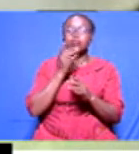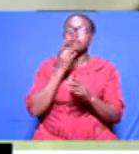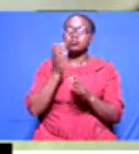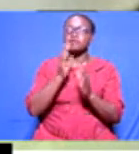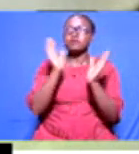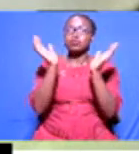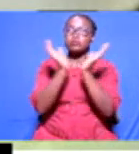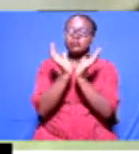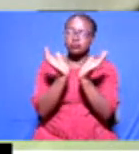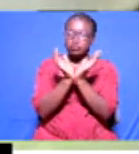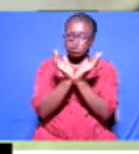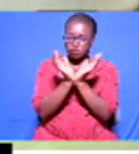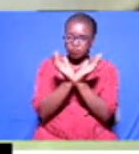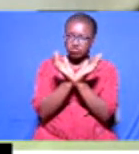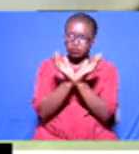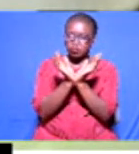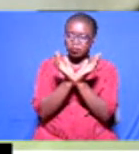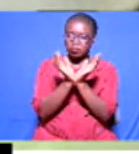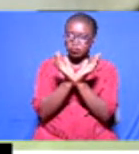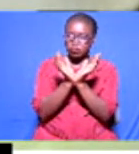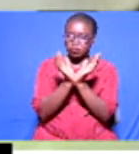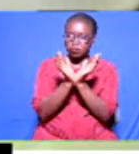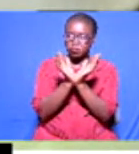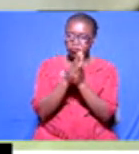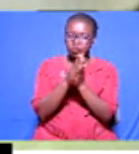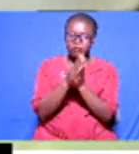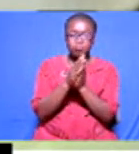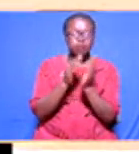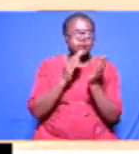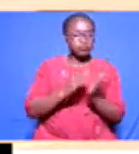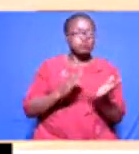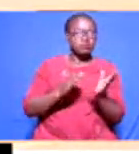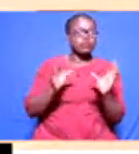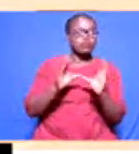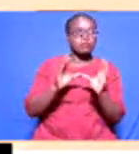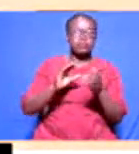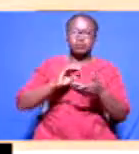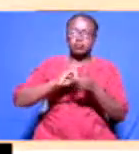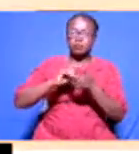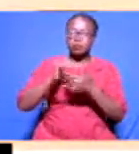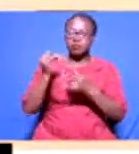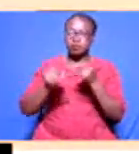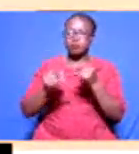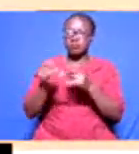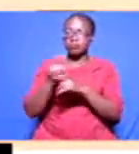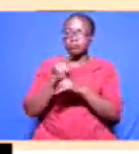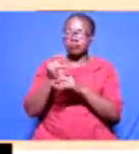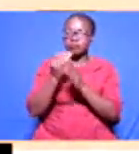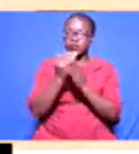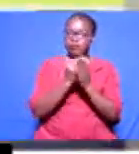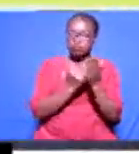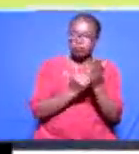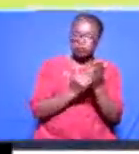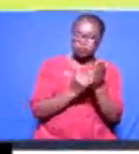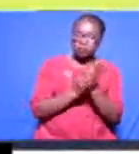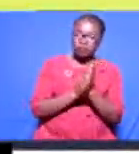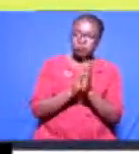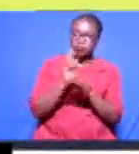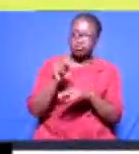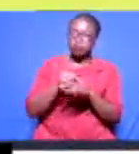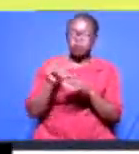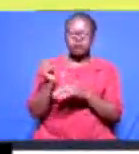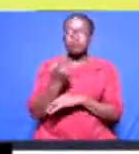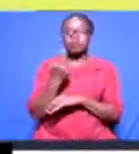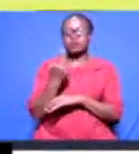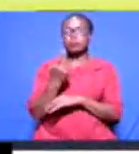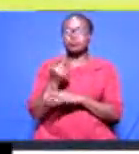Sports Center, Kasarani. Athletes, coaches and federations have finalized their training programs ahead of the national event. Among the big